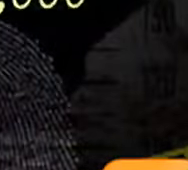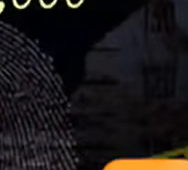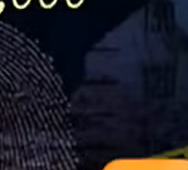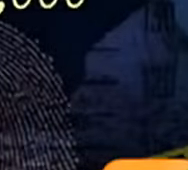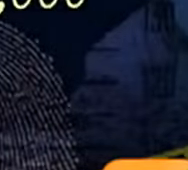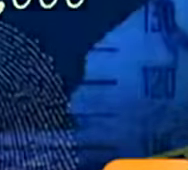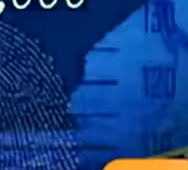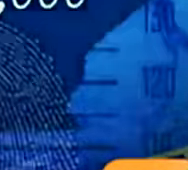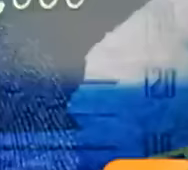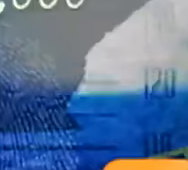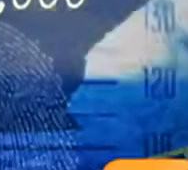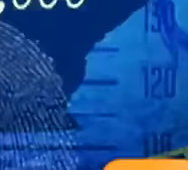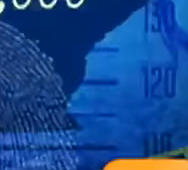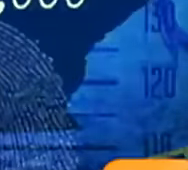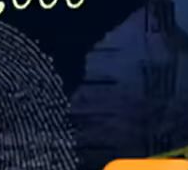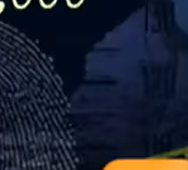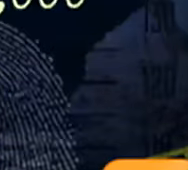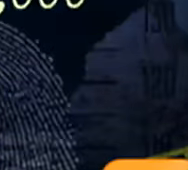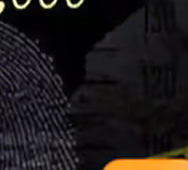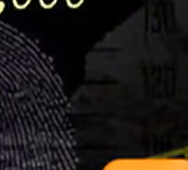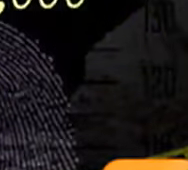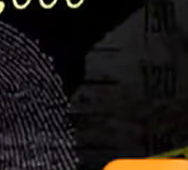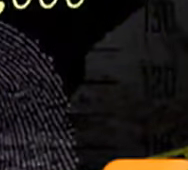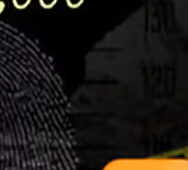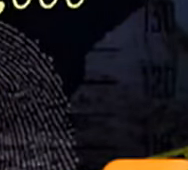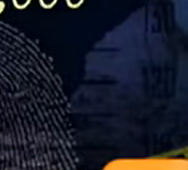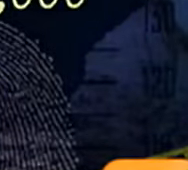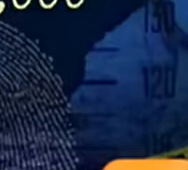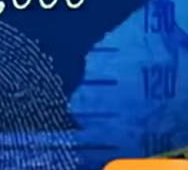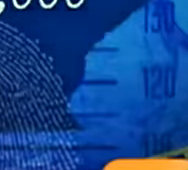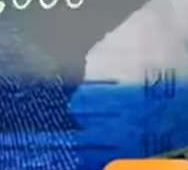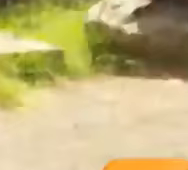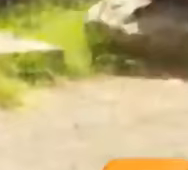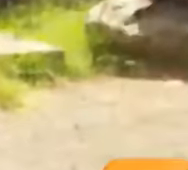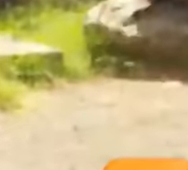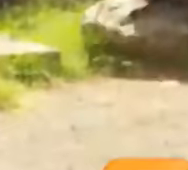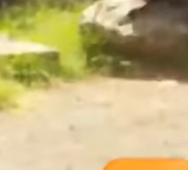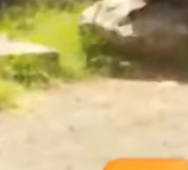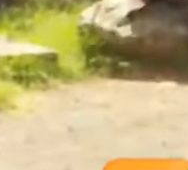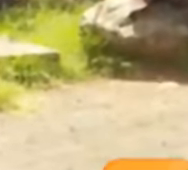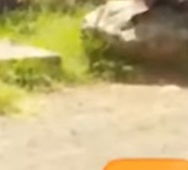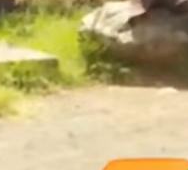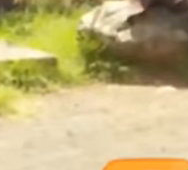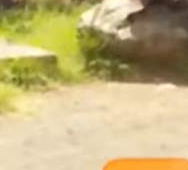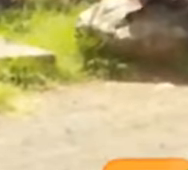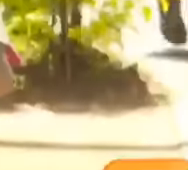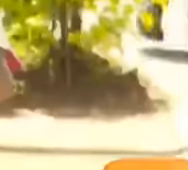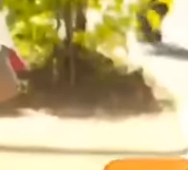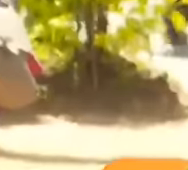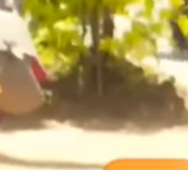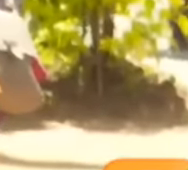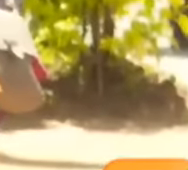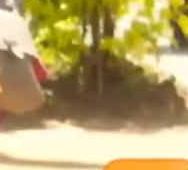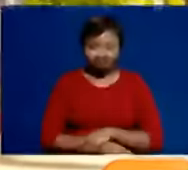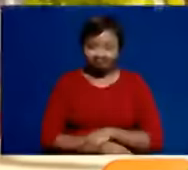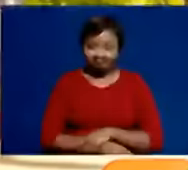in September 2022 and stole items worth 113,000. The gang, according to police sources, have been using